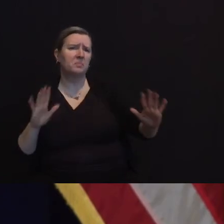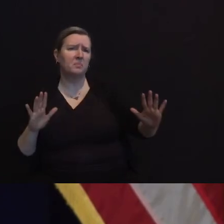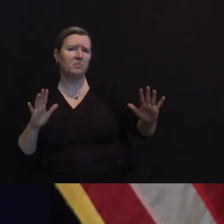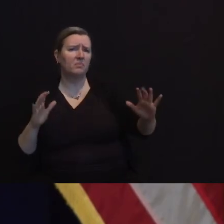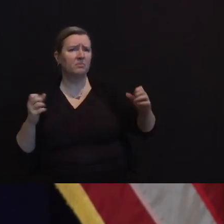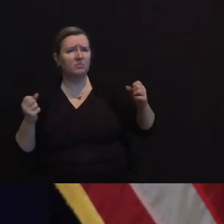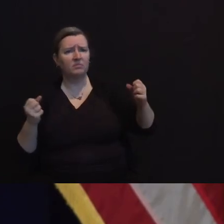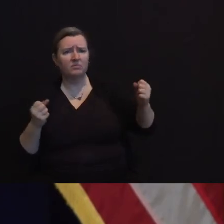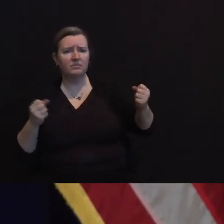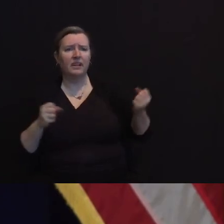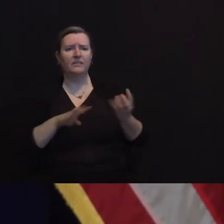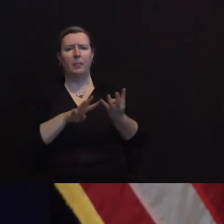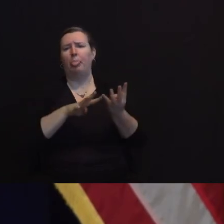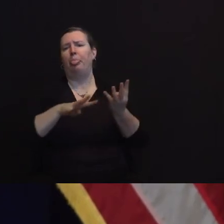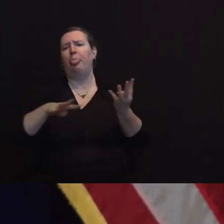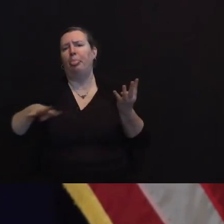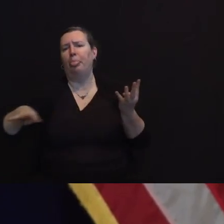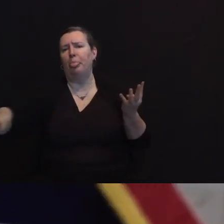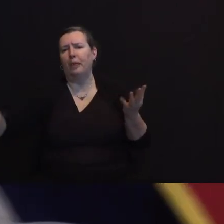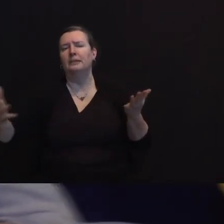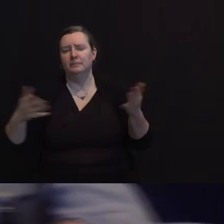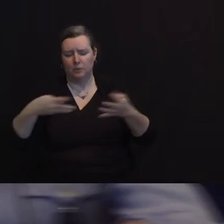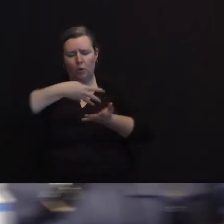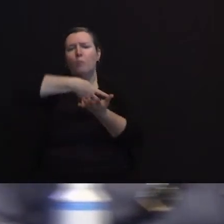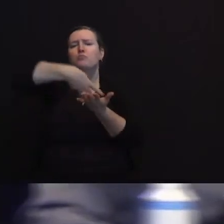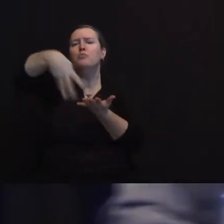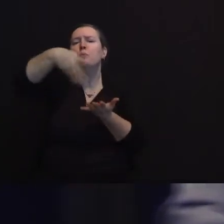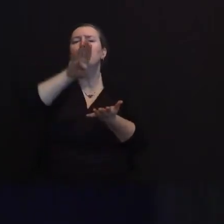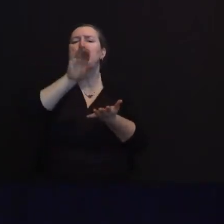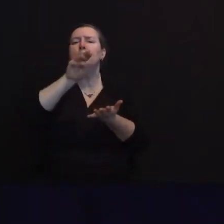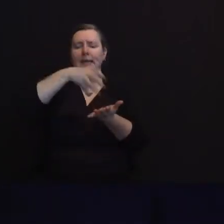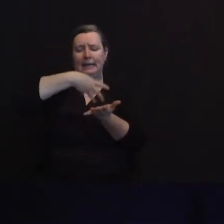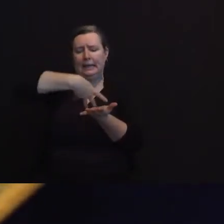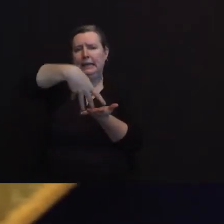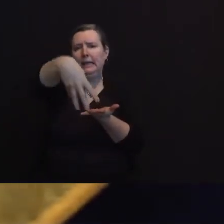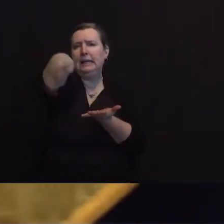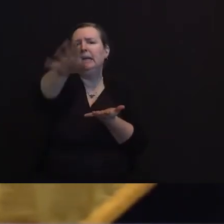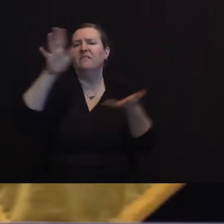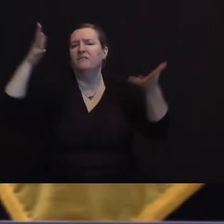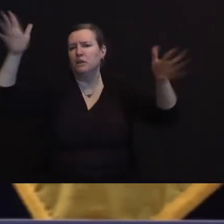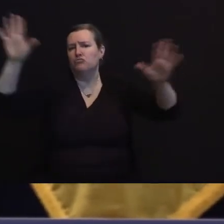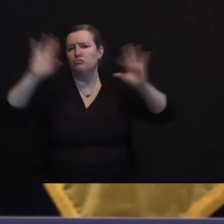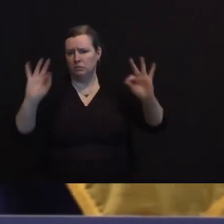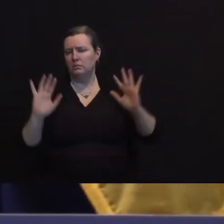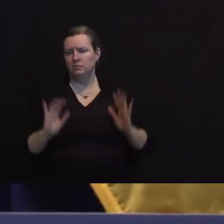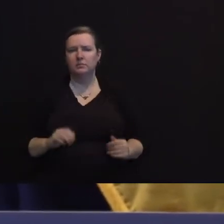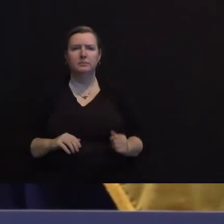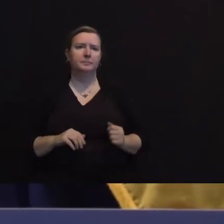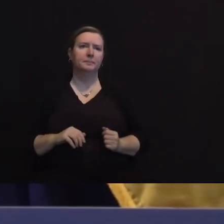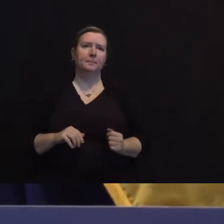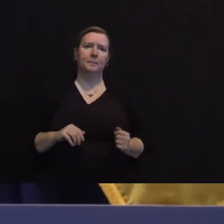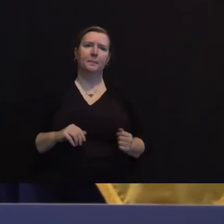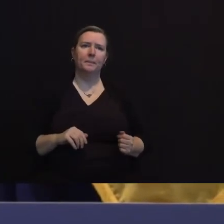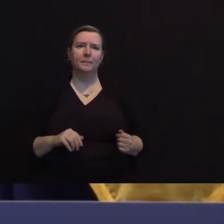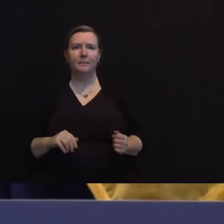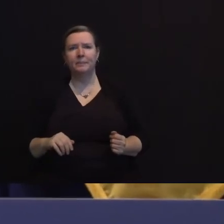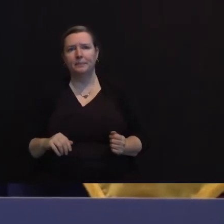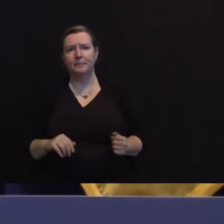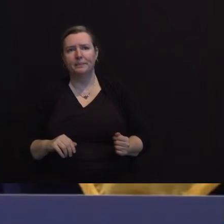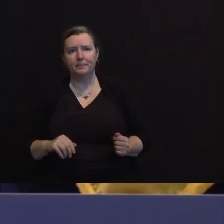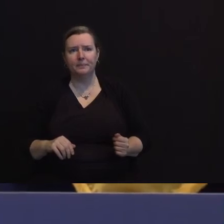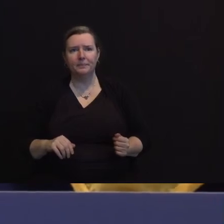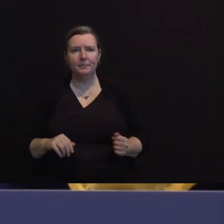to OEM. That Labor Day brine the roads strategy appears to be paying off. Thank you for that,